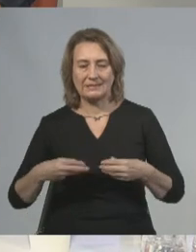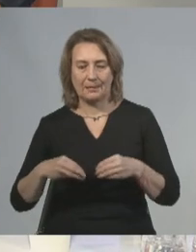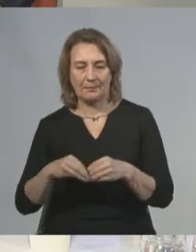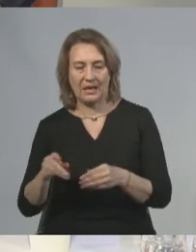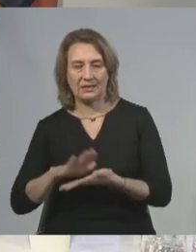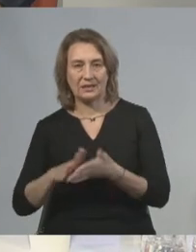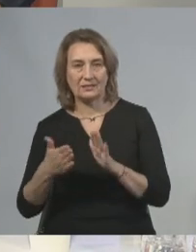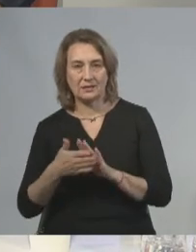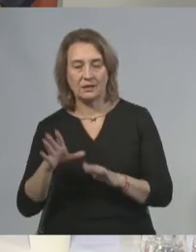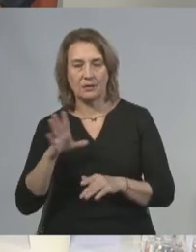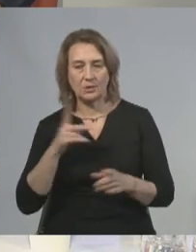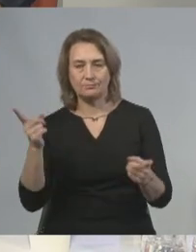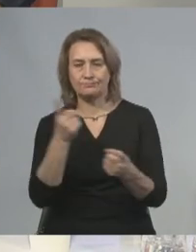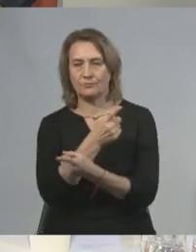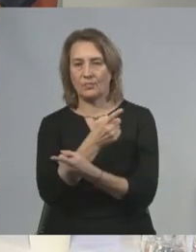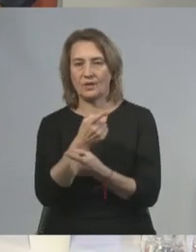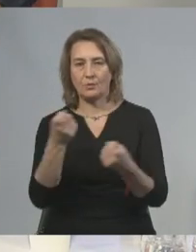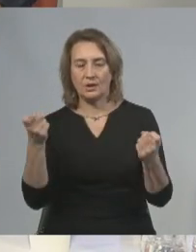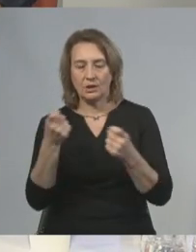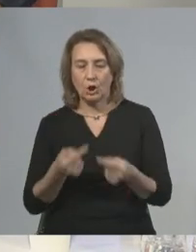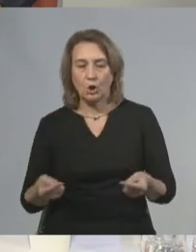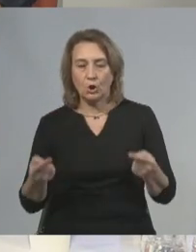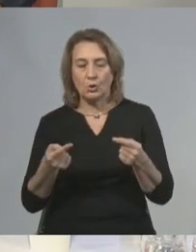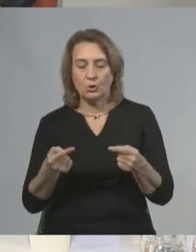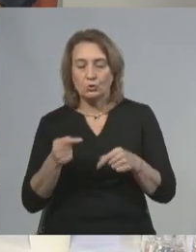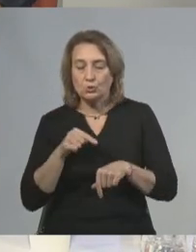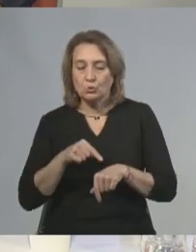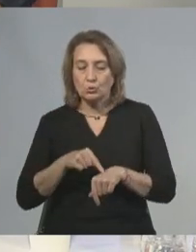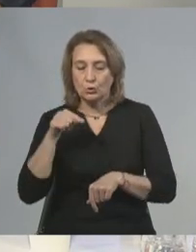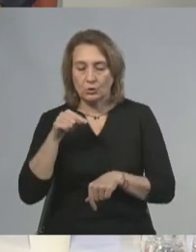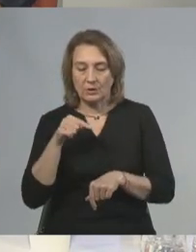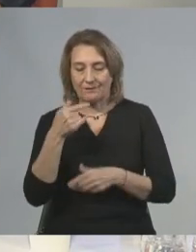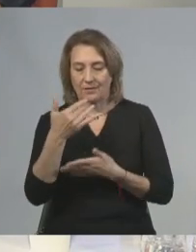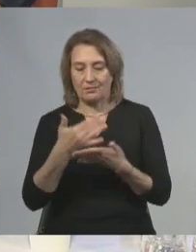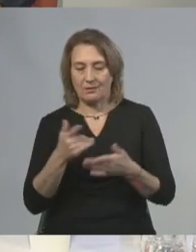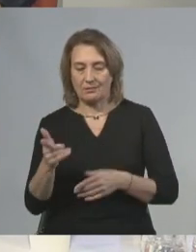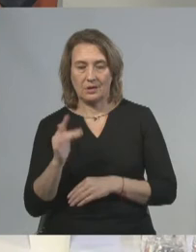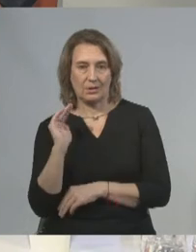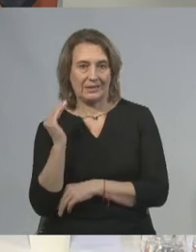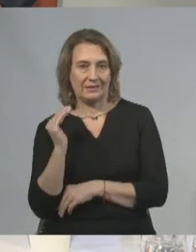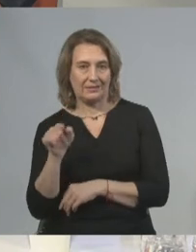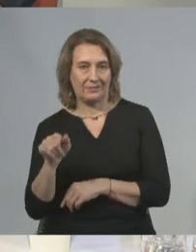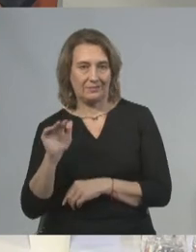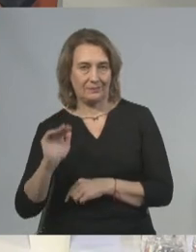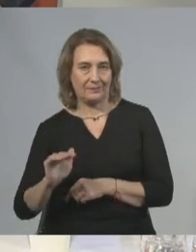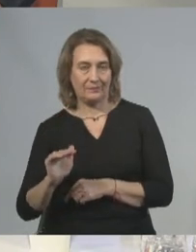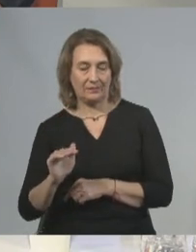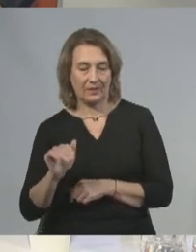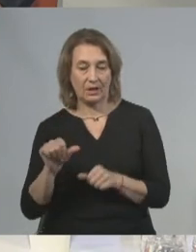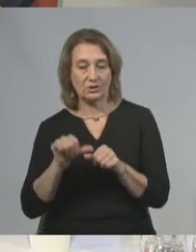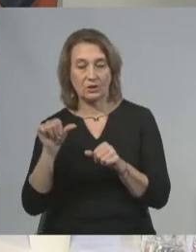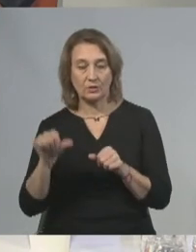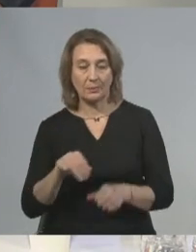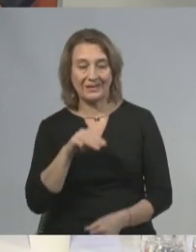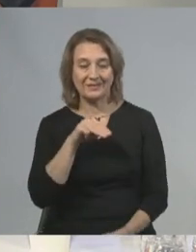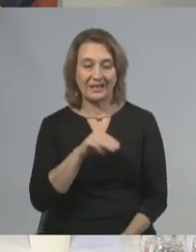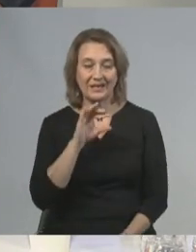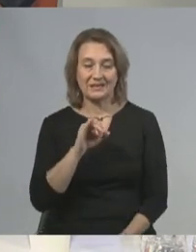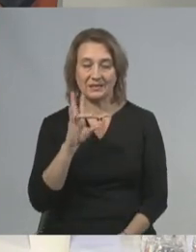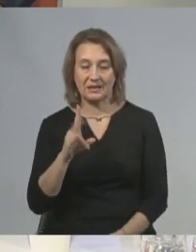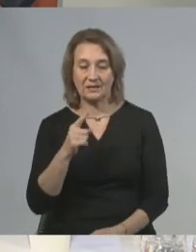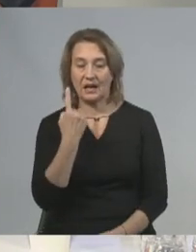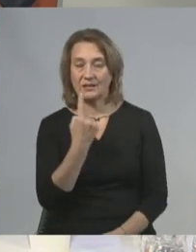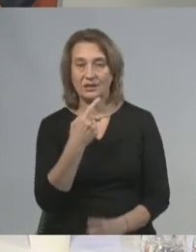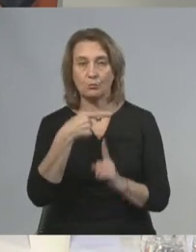address her about her family and they even wrote about her child even at